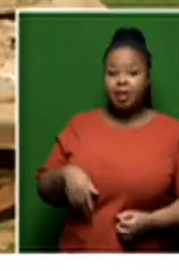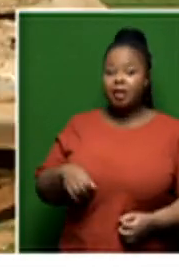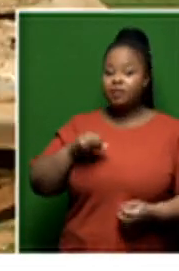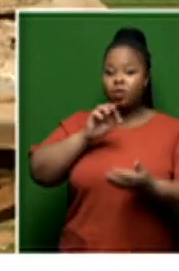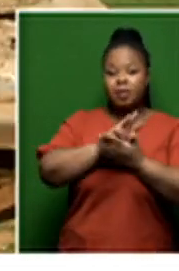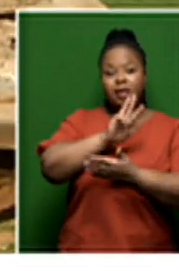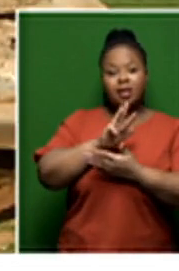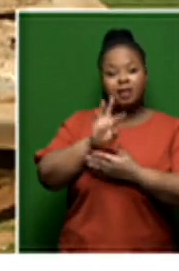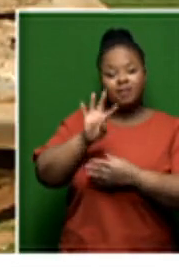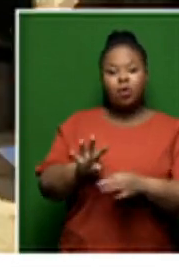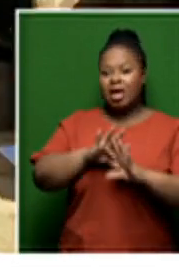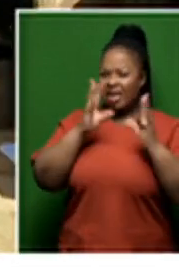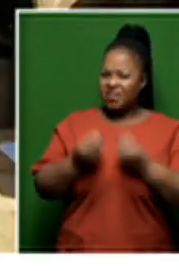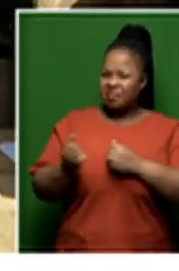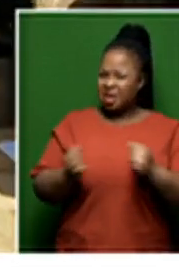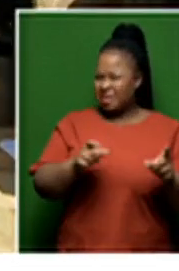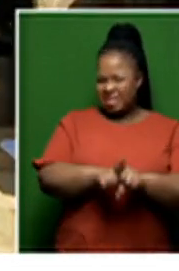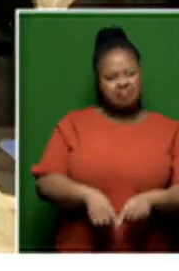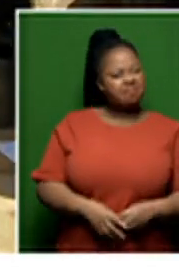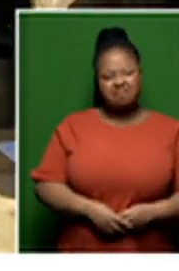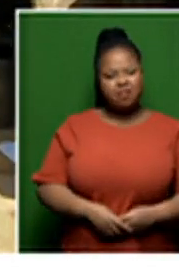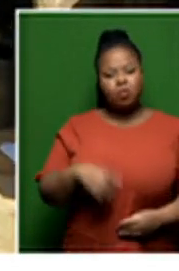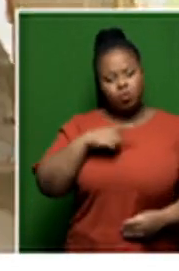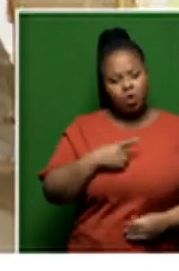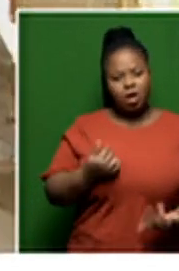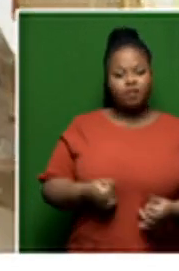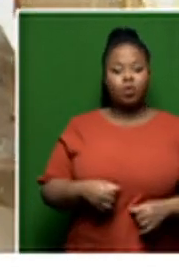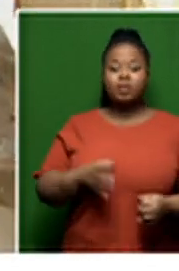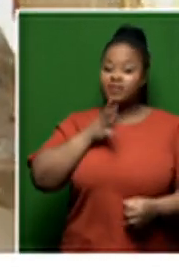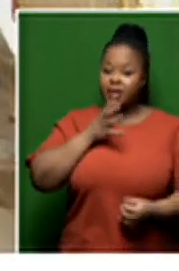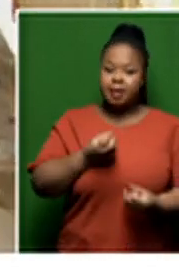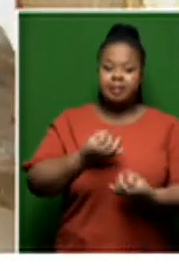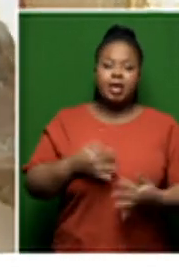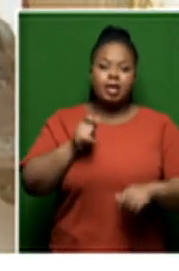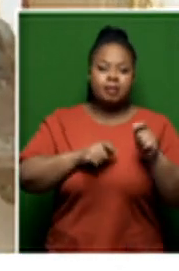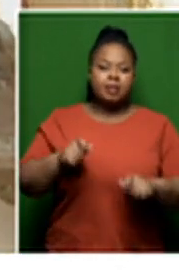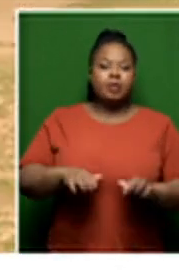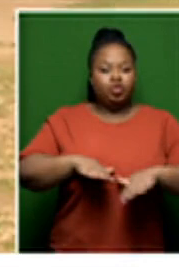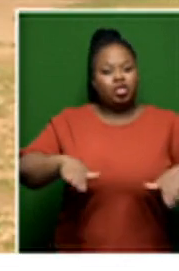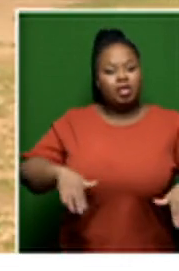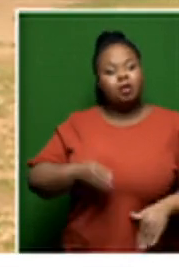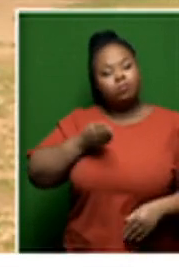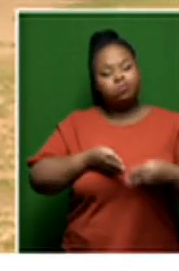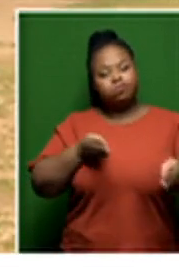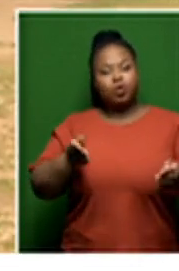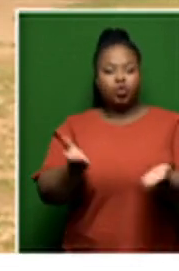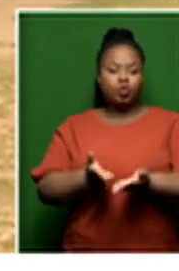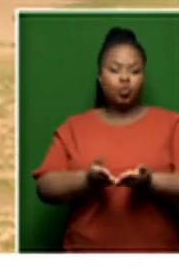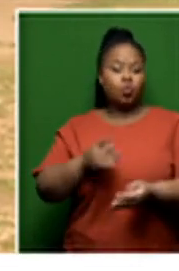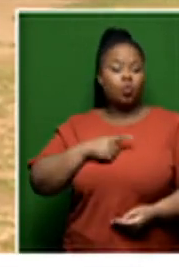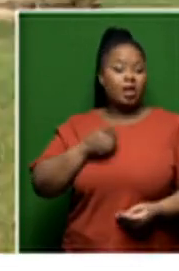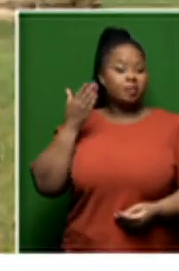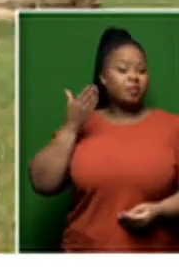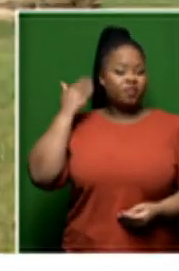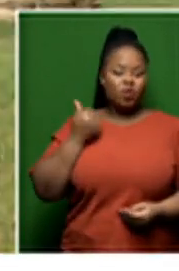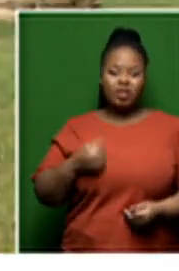since 1994. There's been a huge explosion in terms of the population of learners in our schools. The planning that was there, in